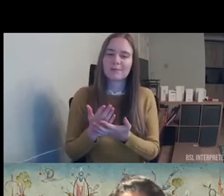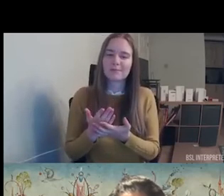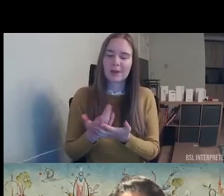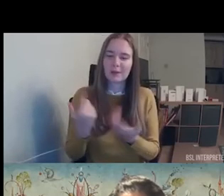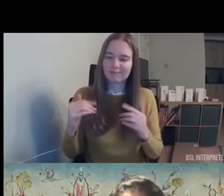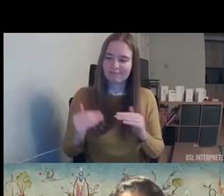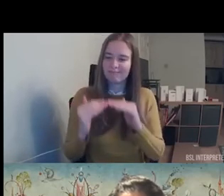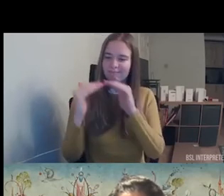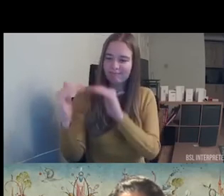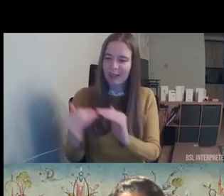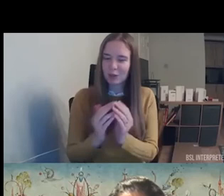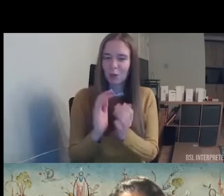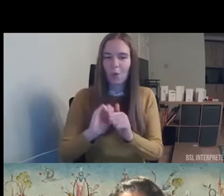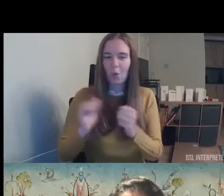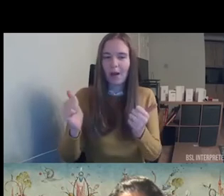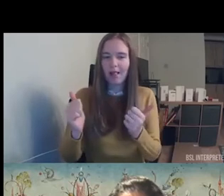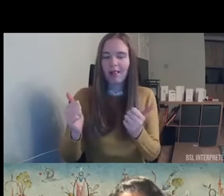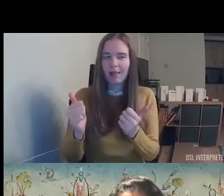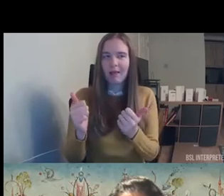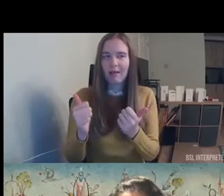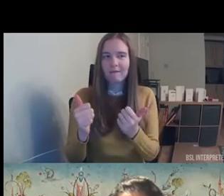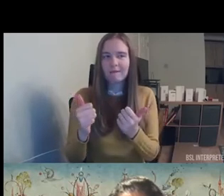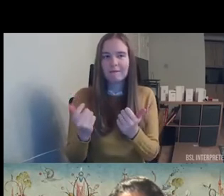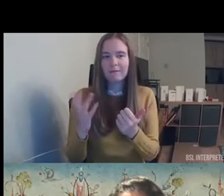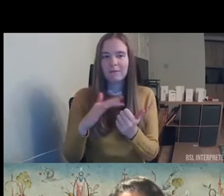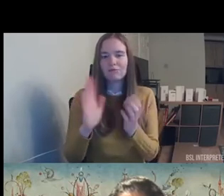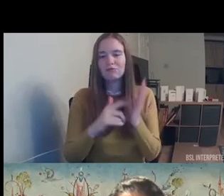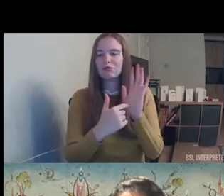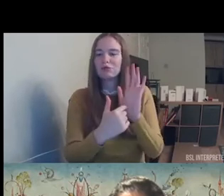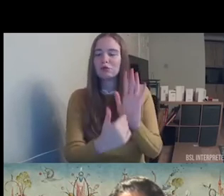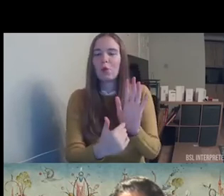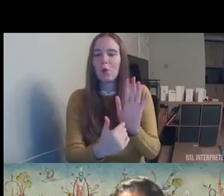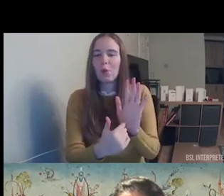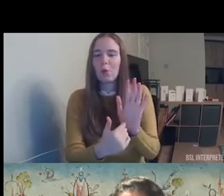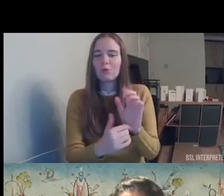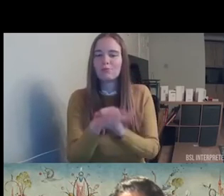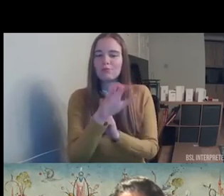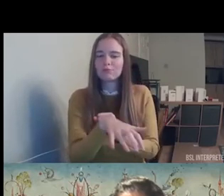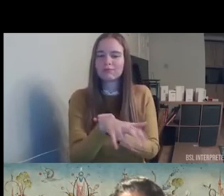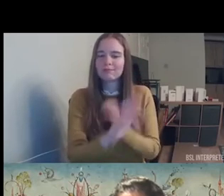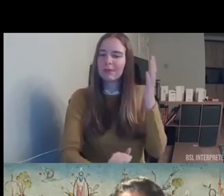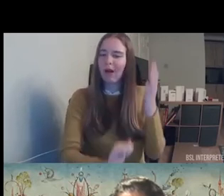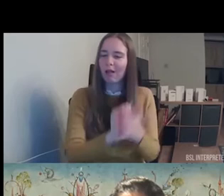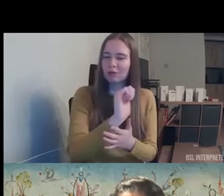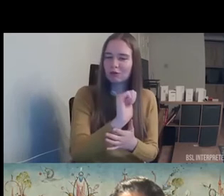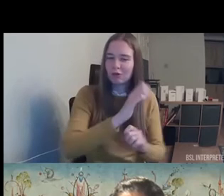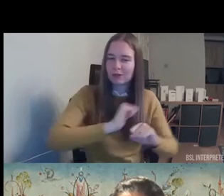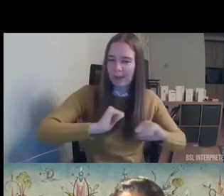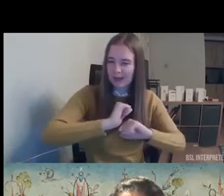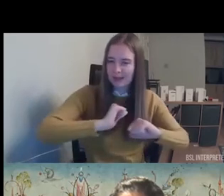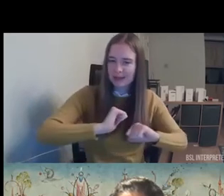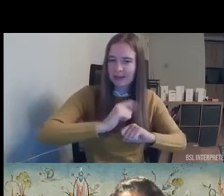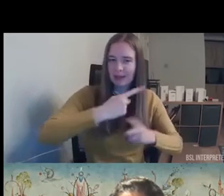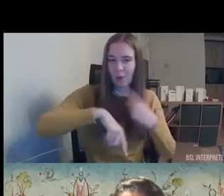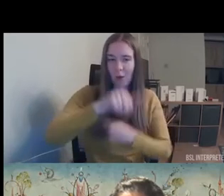you know, presenting it as a cultural space. Space that we're all familiar